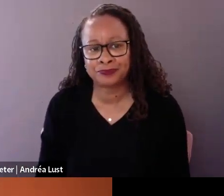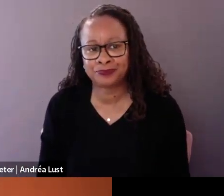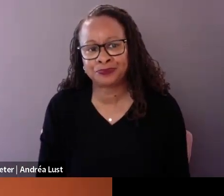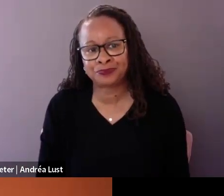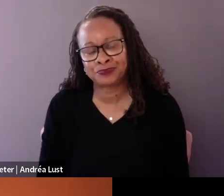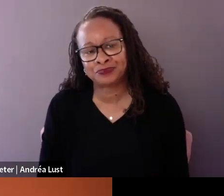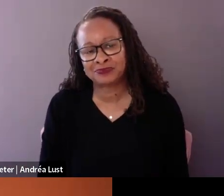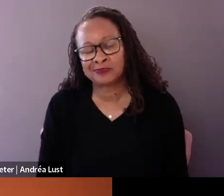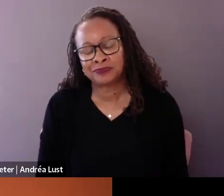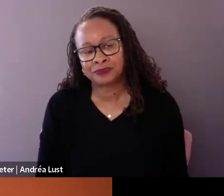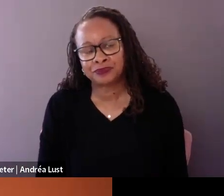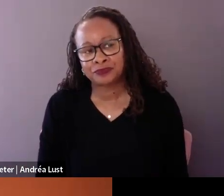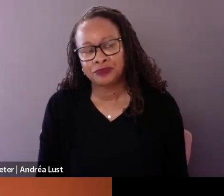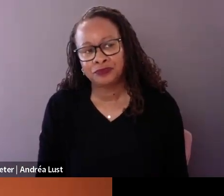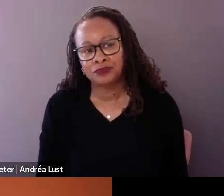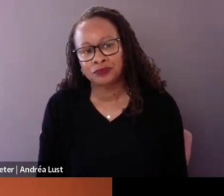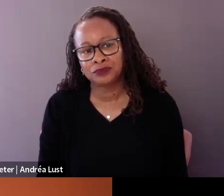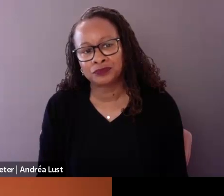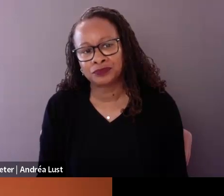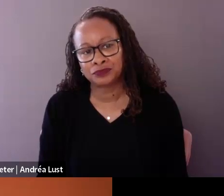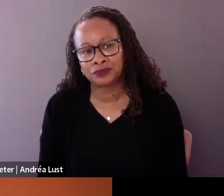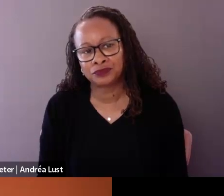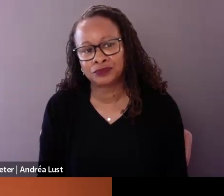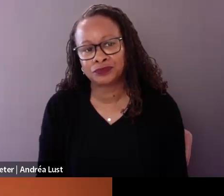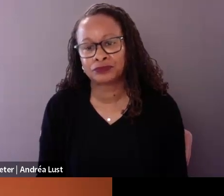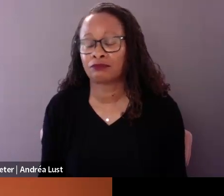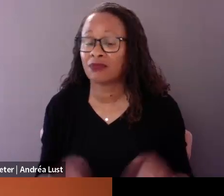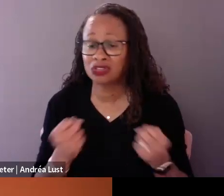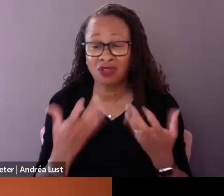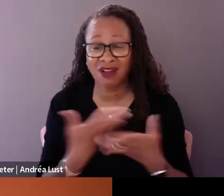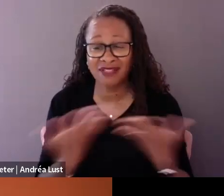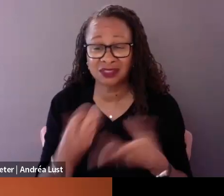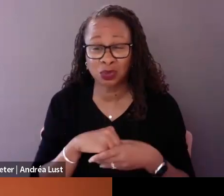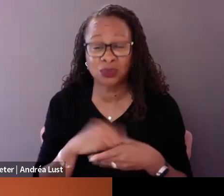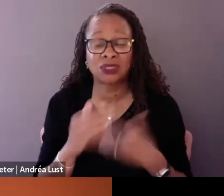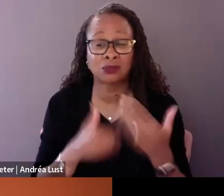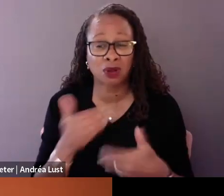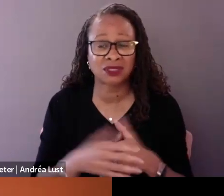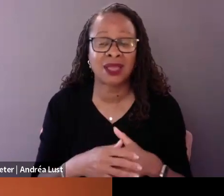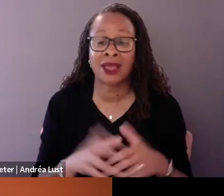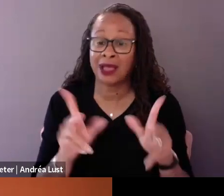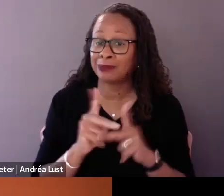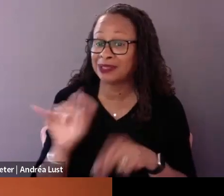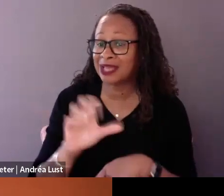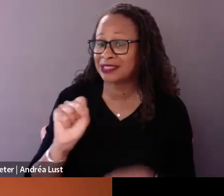Yeah, I mean, I think there's a lot of factors with, you know, a place like Sarah